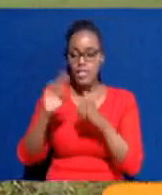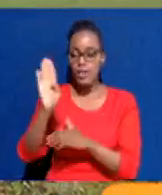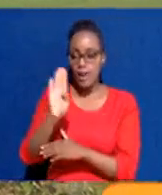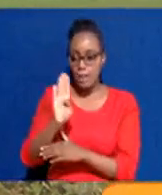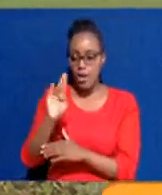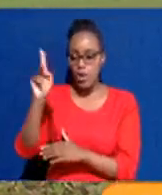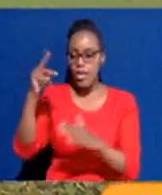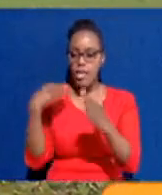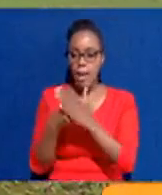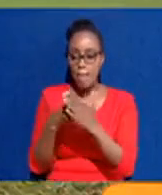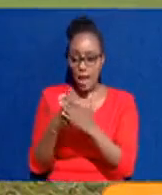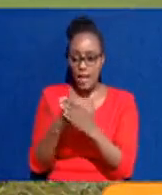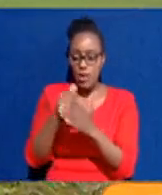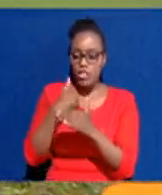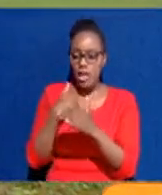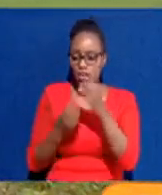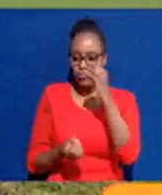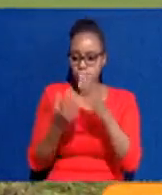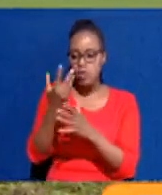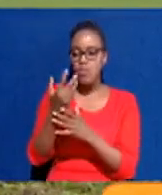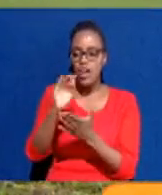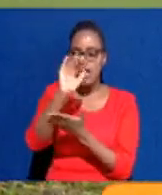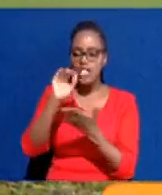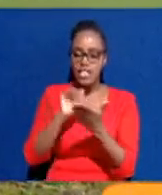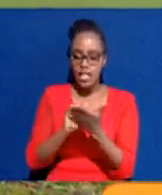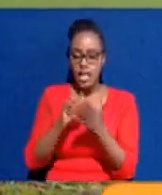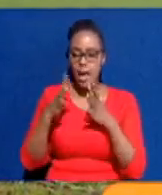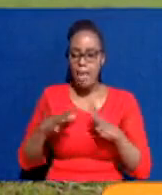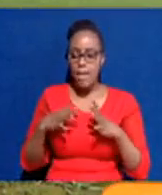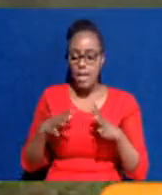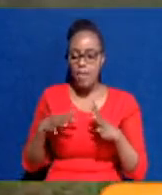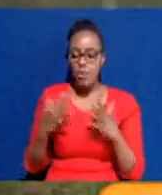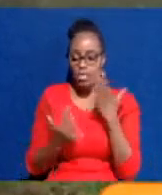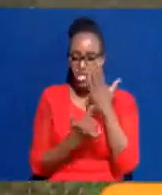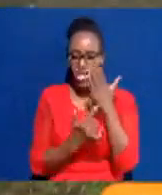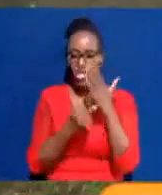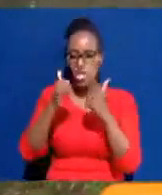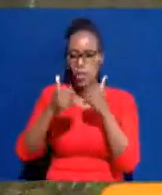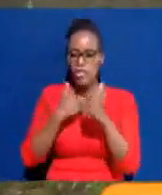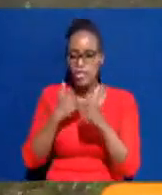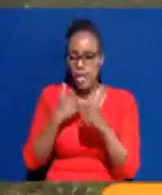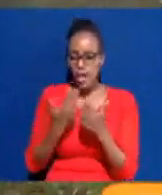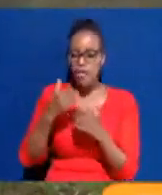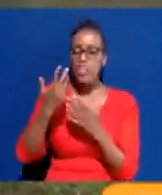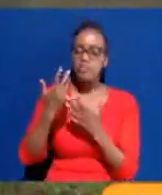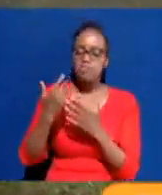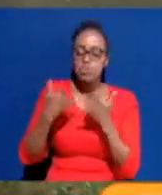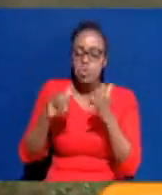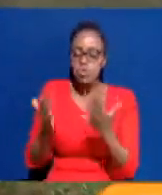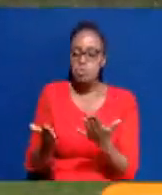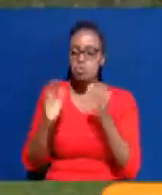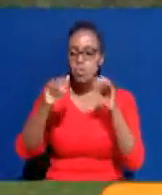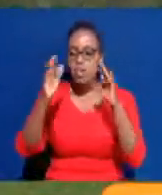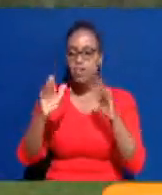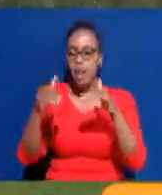Kenya shillings investment was the establishment of a center pivot irrigation technology, which has helped the farmers improve their livelihoods